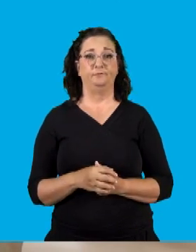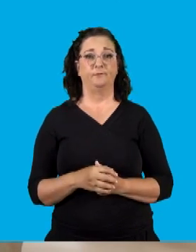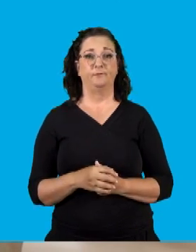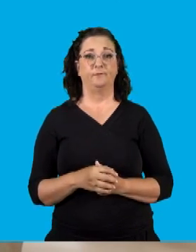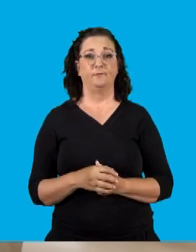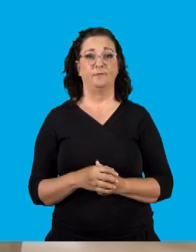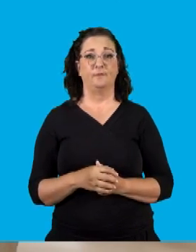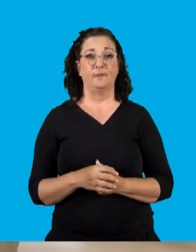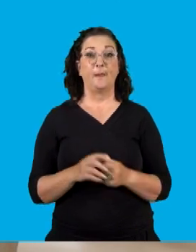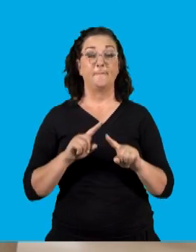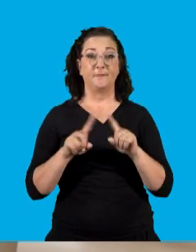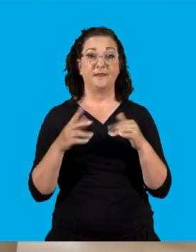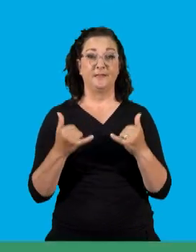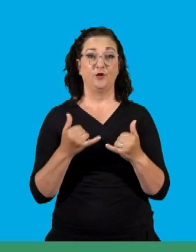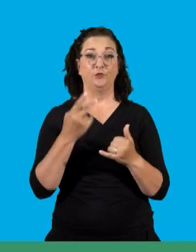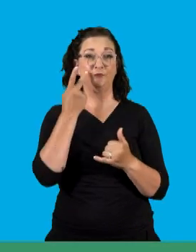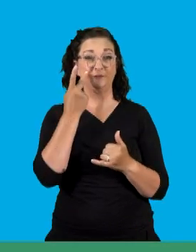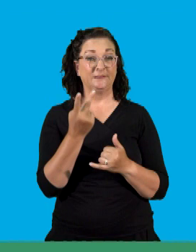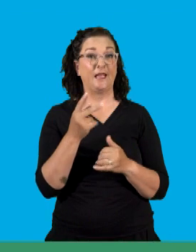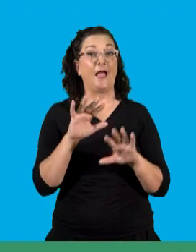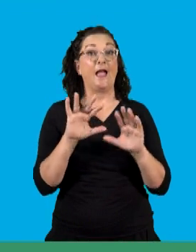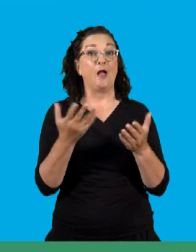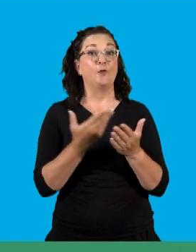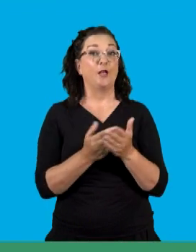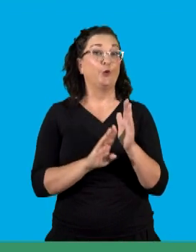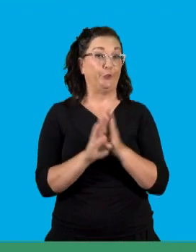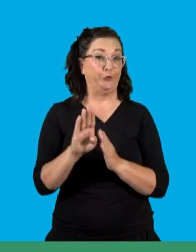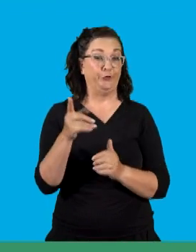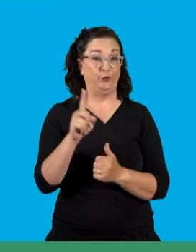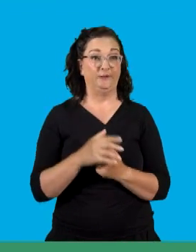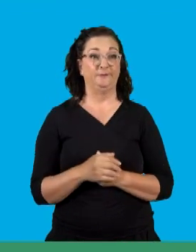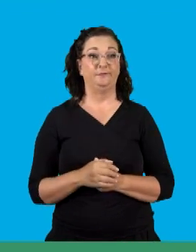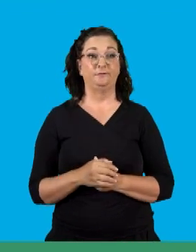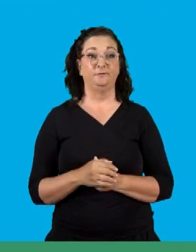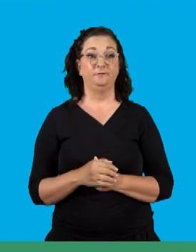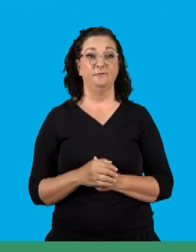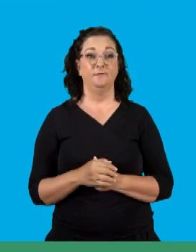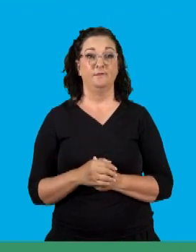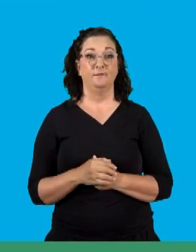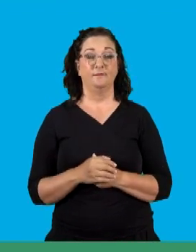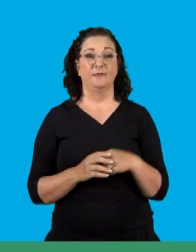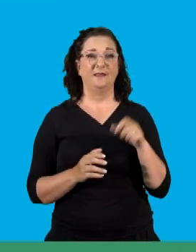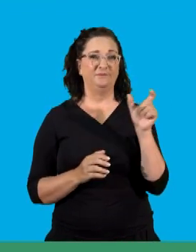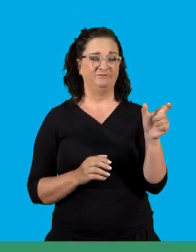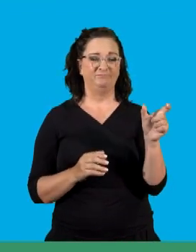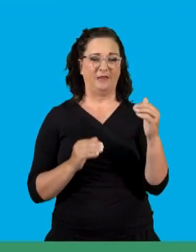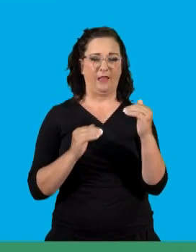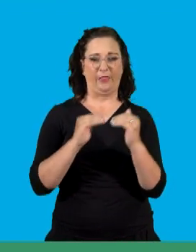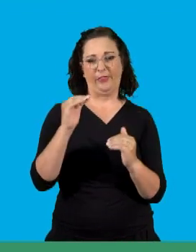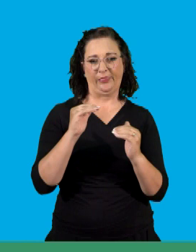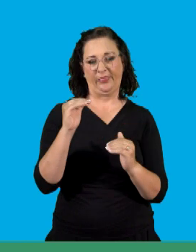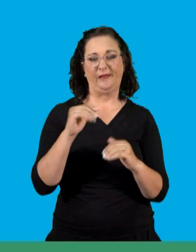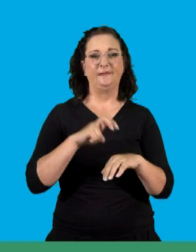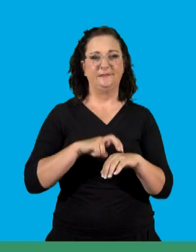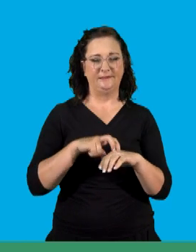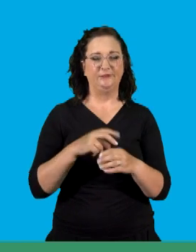Here are the recommendations or recap. You must be able to give the meaning of inequality and poverty